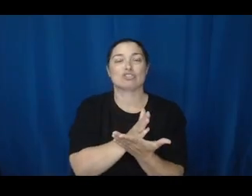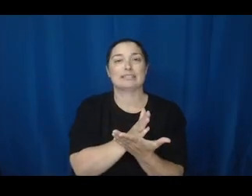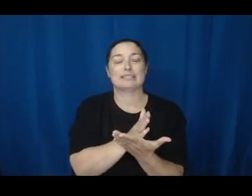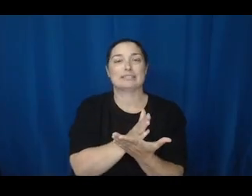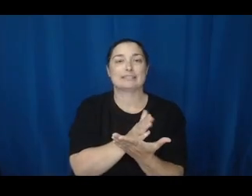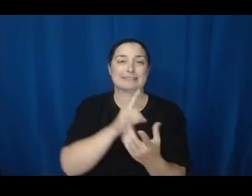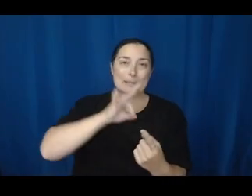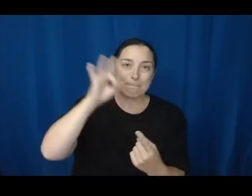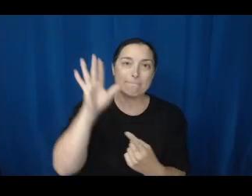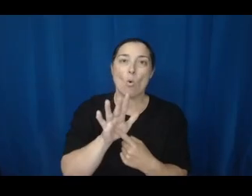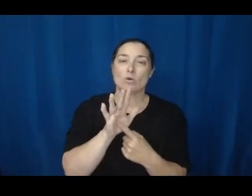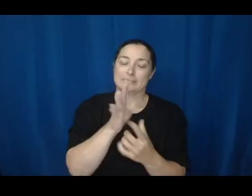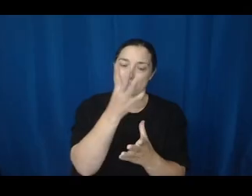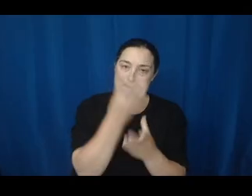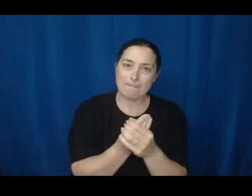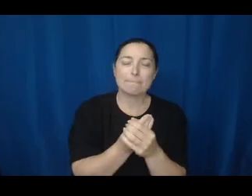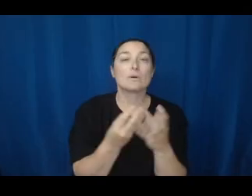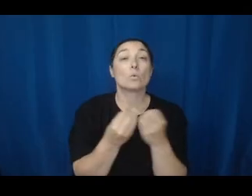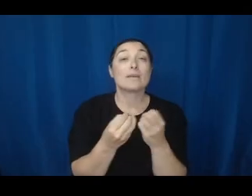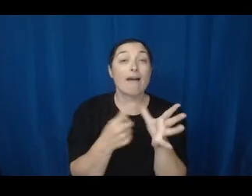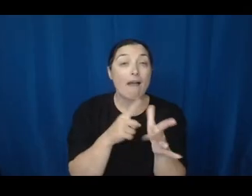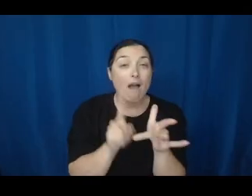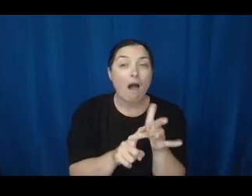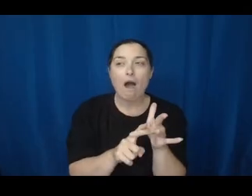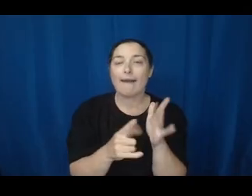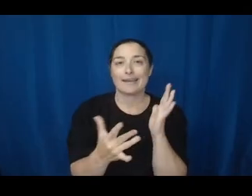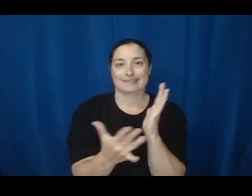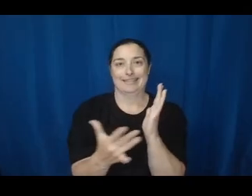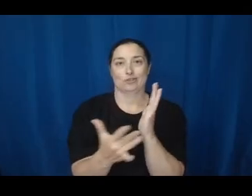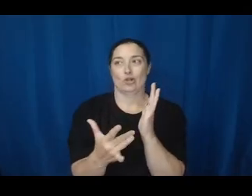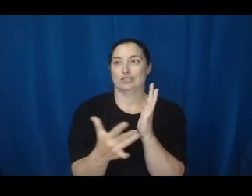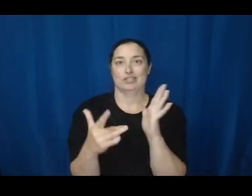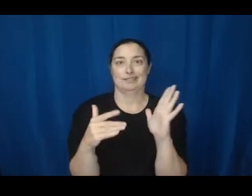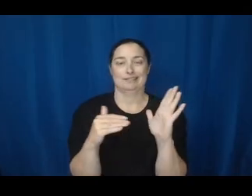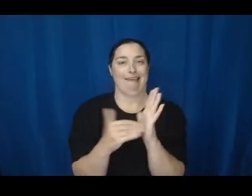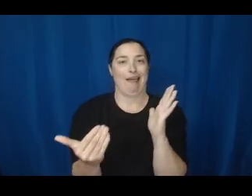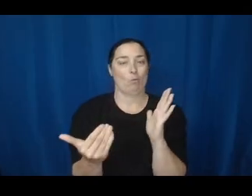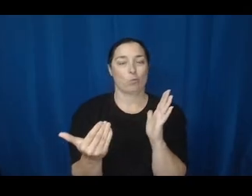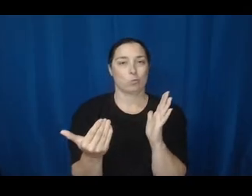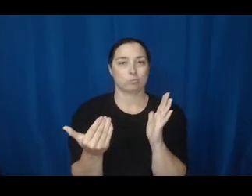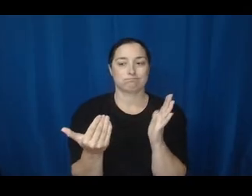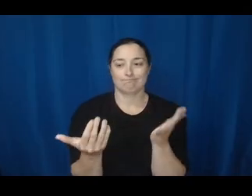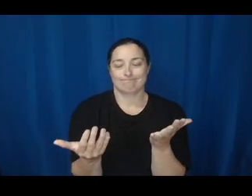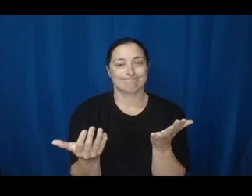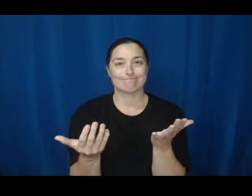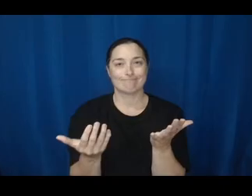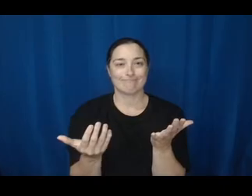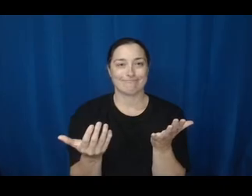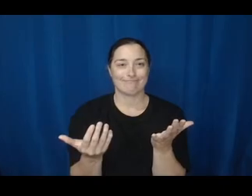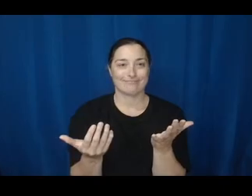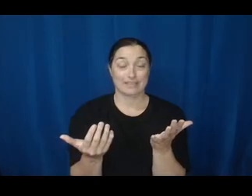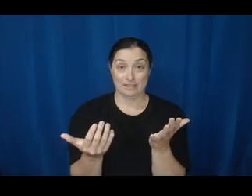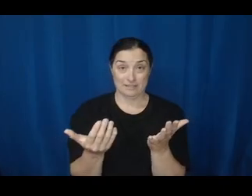with AI and the technology we have at the moment, like there's apps on your phone you